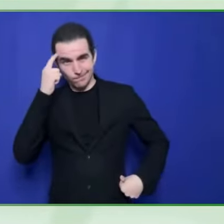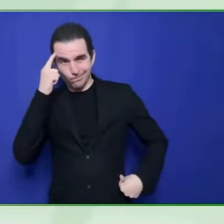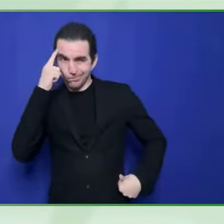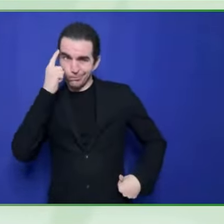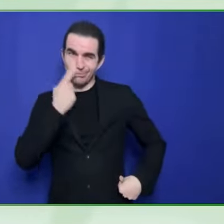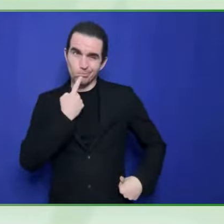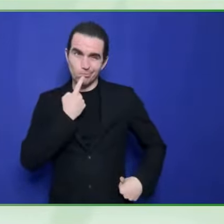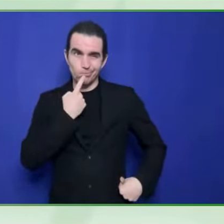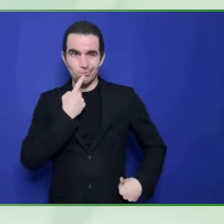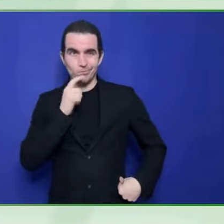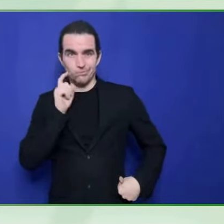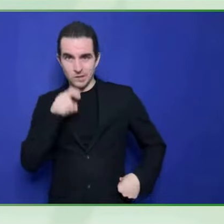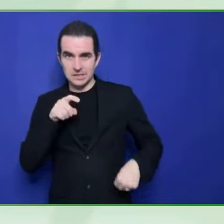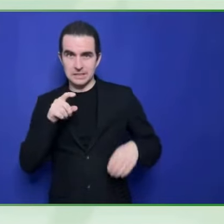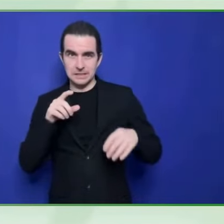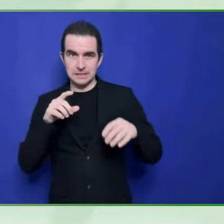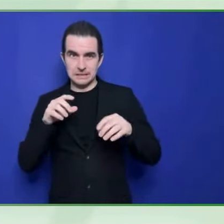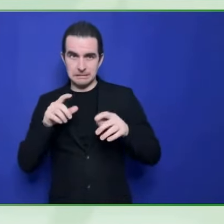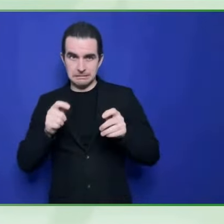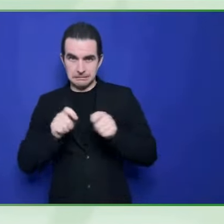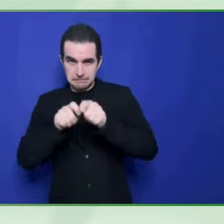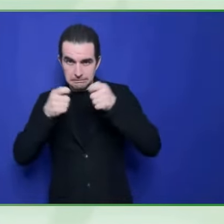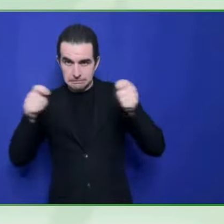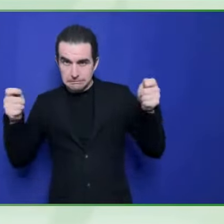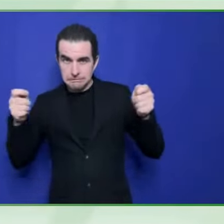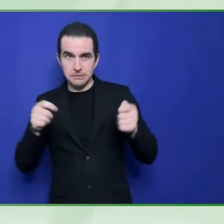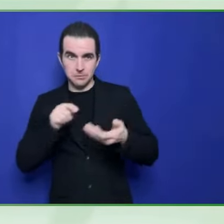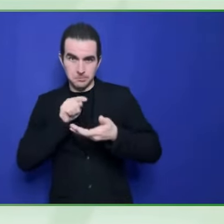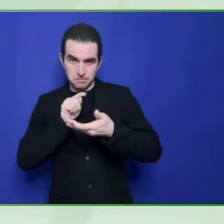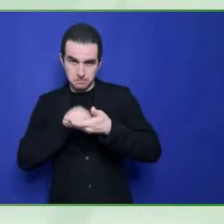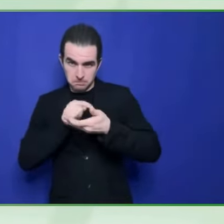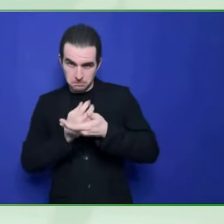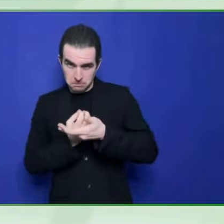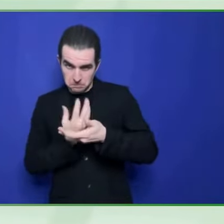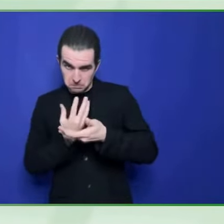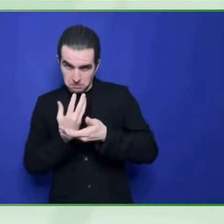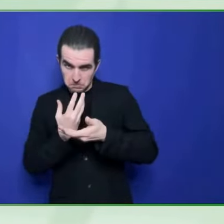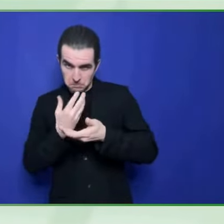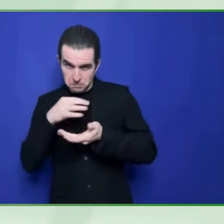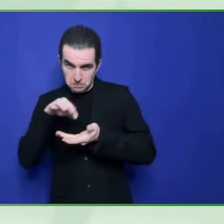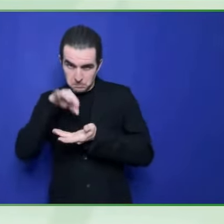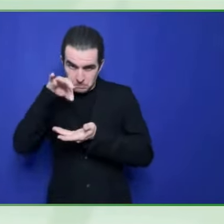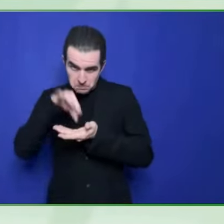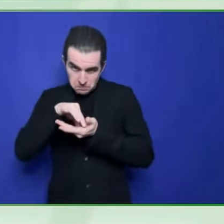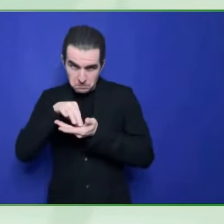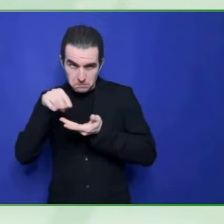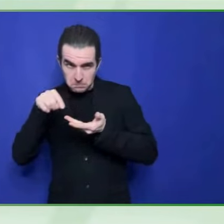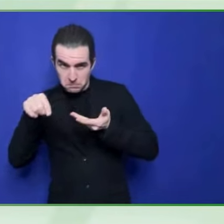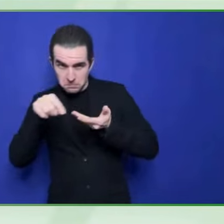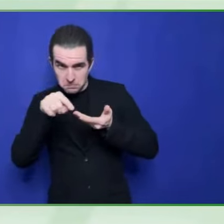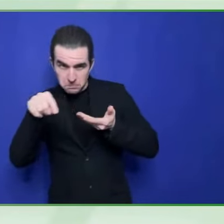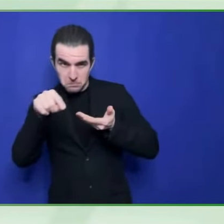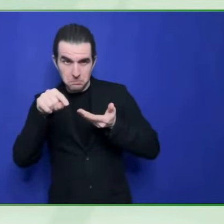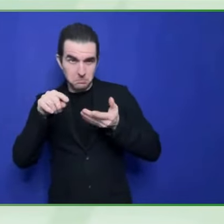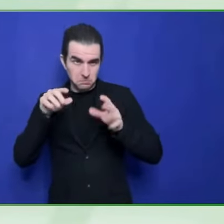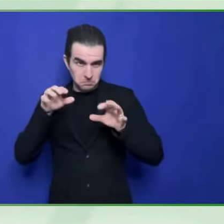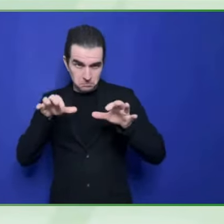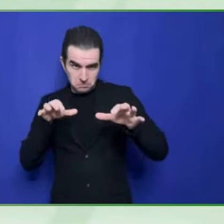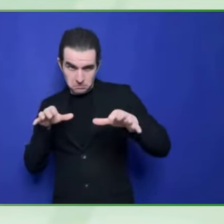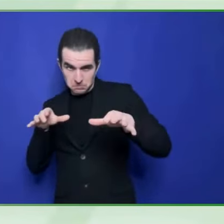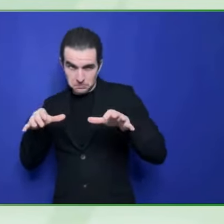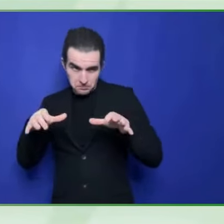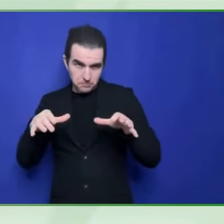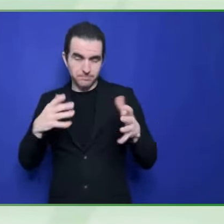correct. That became really challenging. And so it became really clear that centralizing that kind of